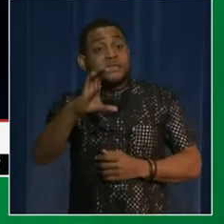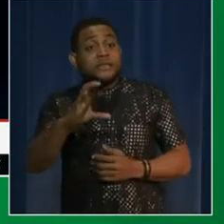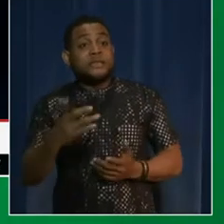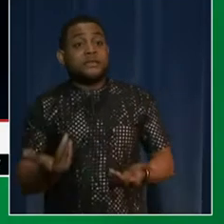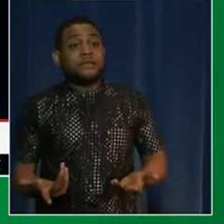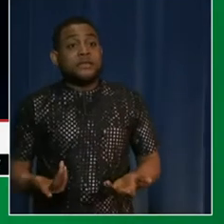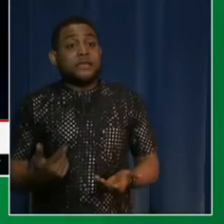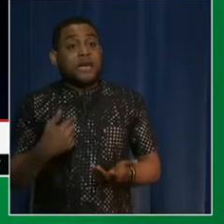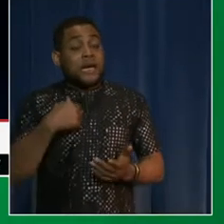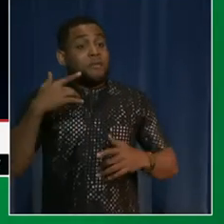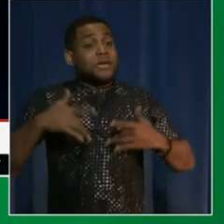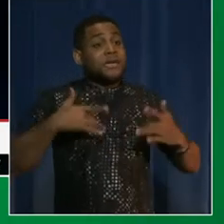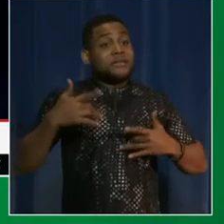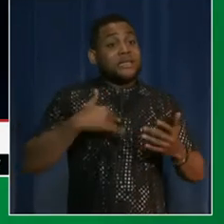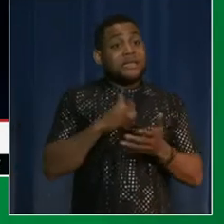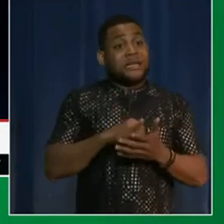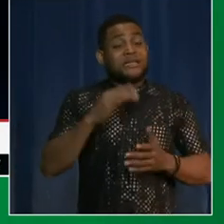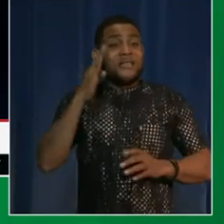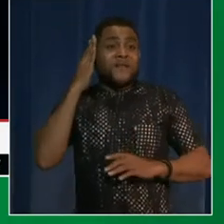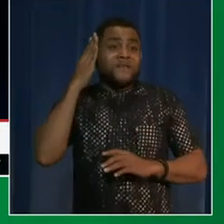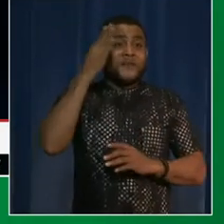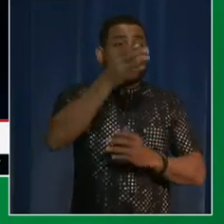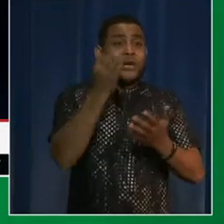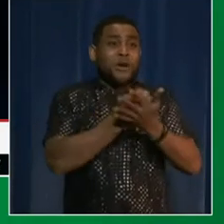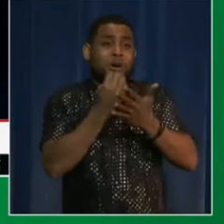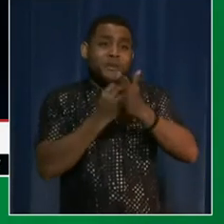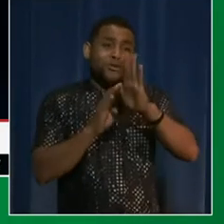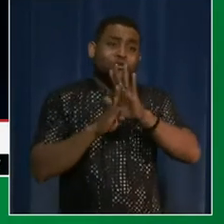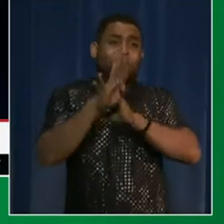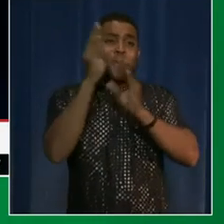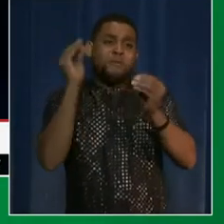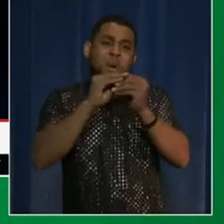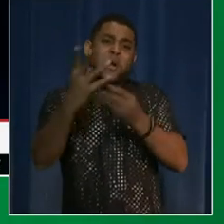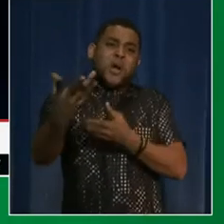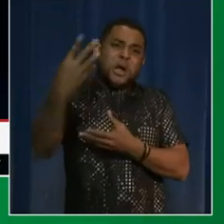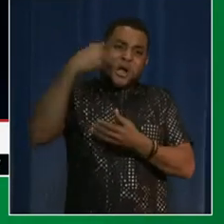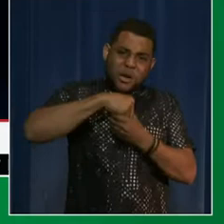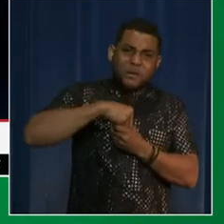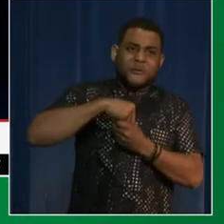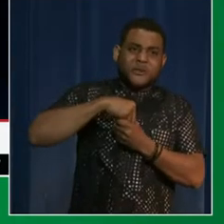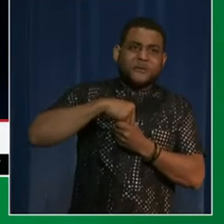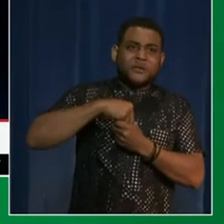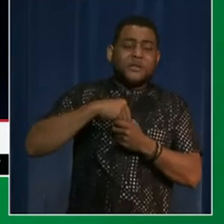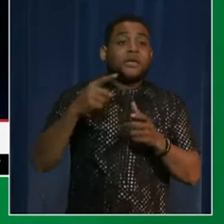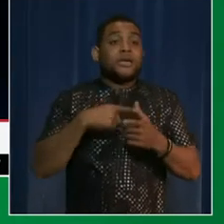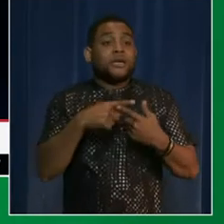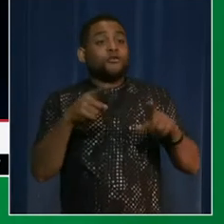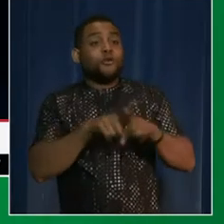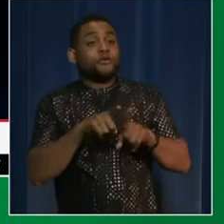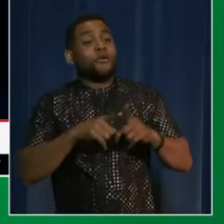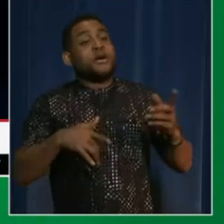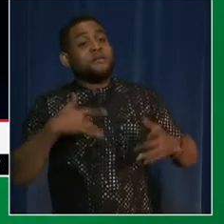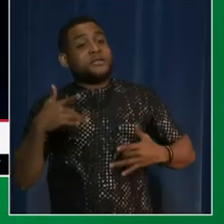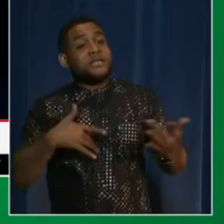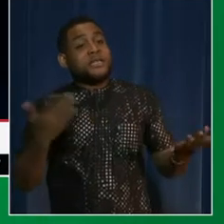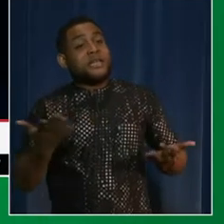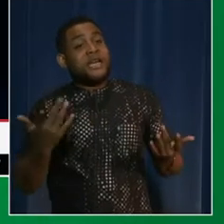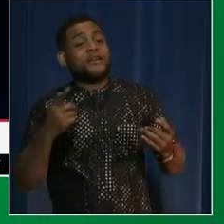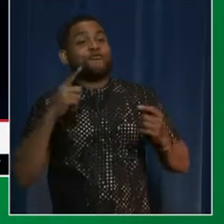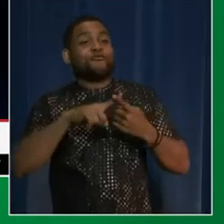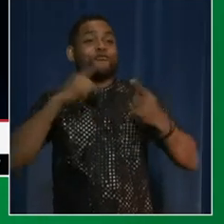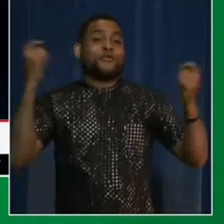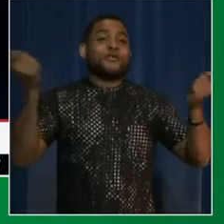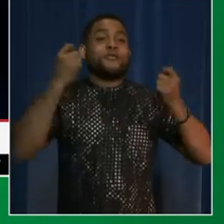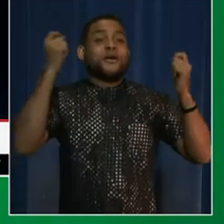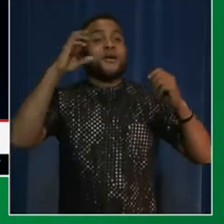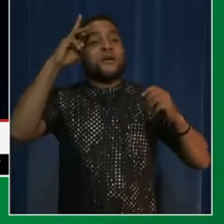future economic growth of our city is going to be more inclusive, and I'm excited that we're here today to celebrate March Madness 2022. Thank